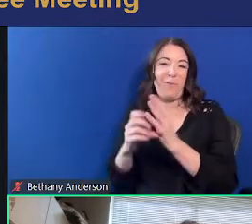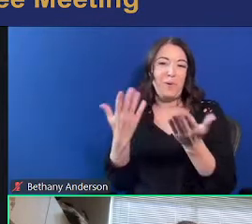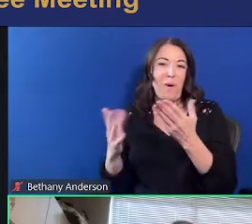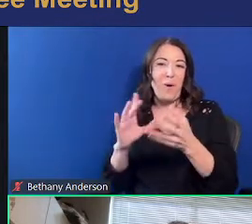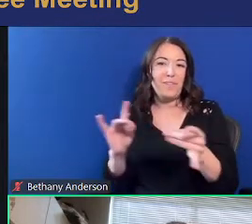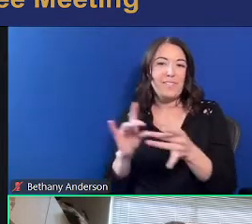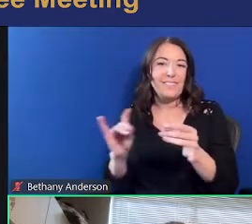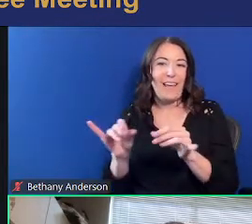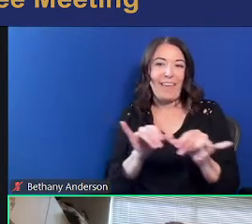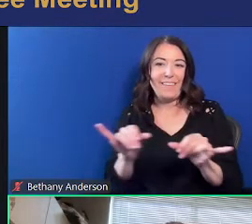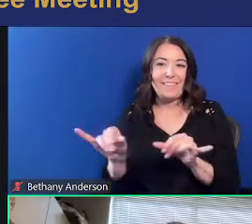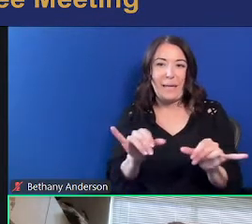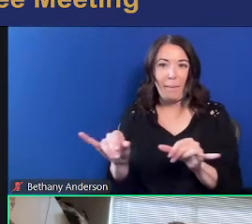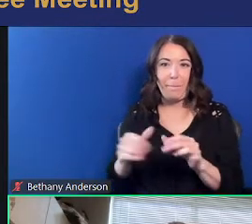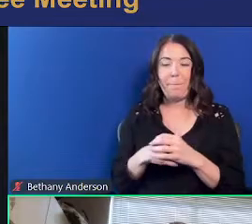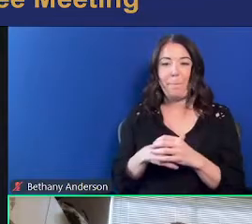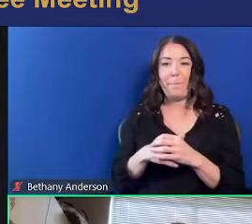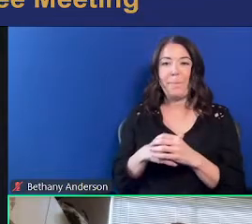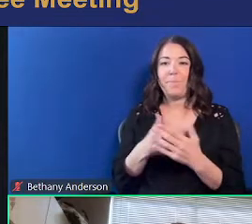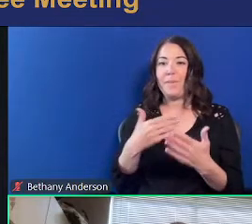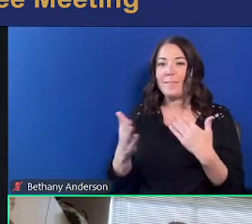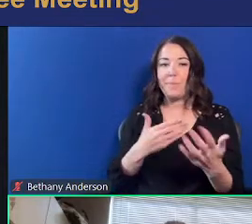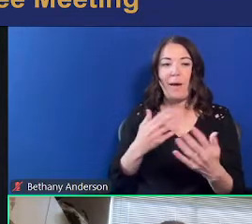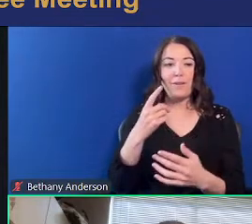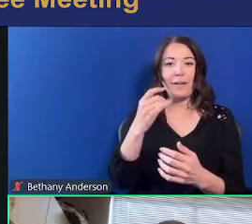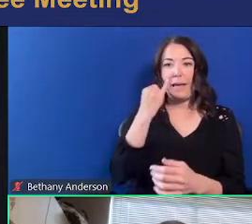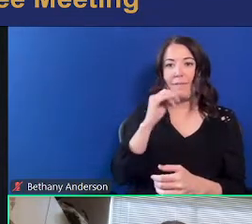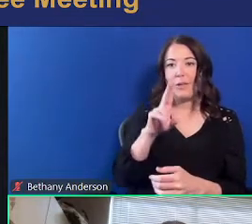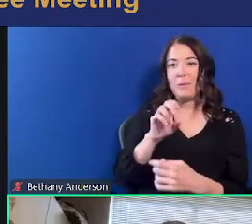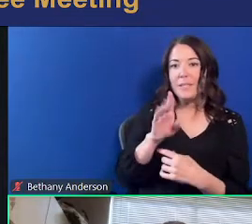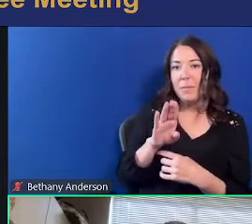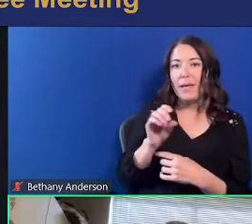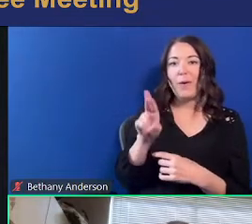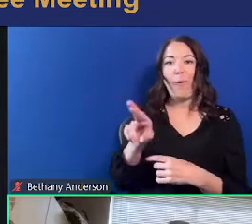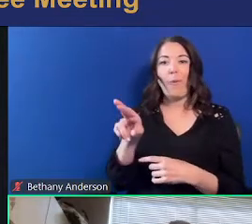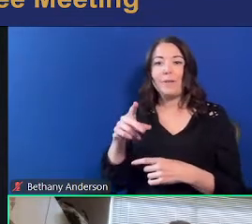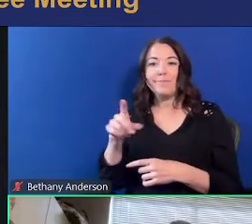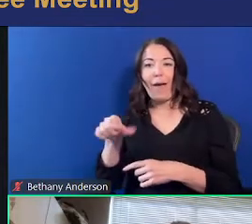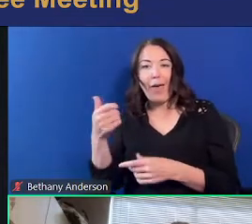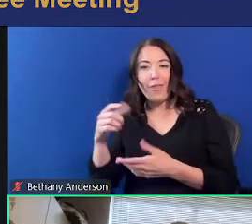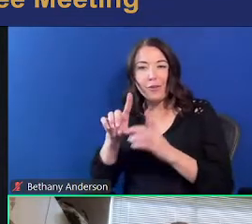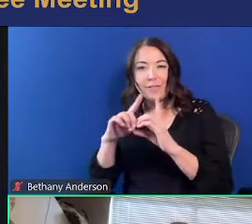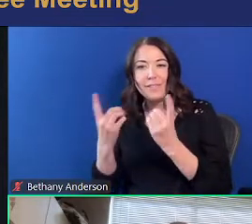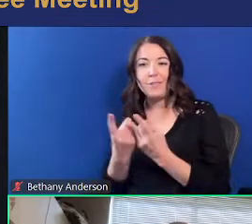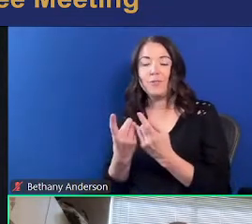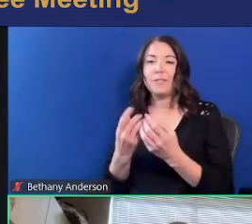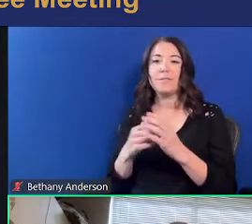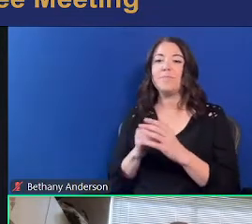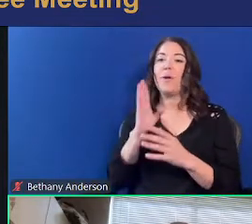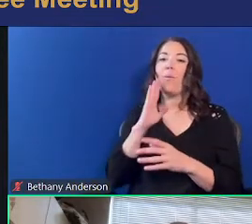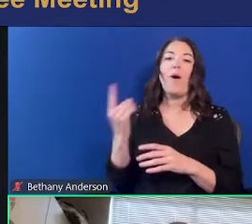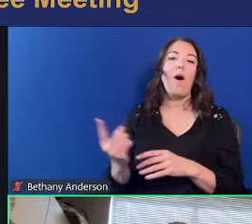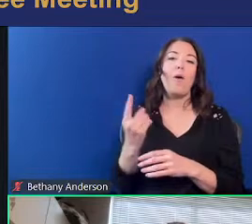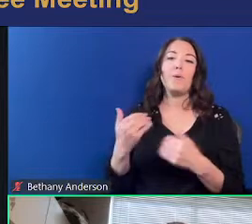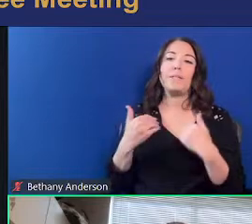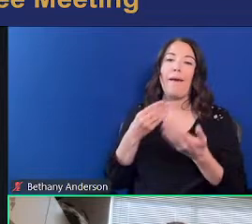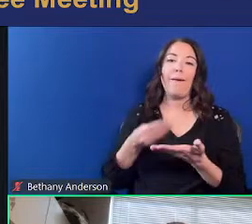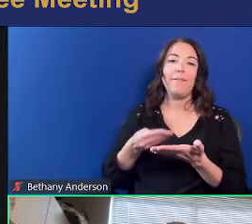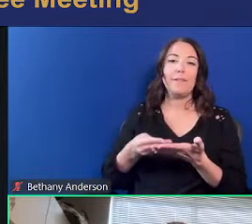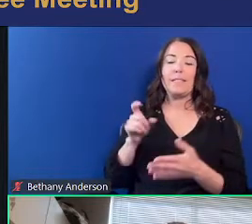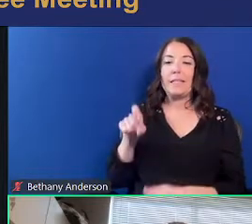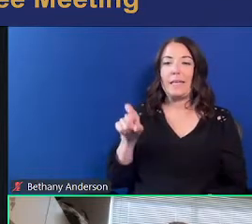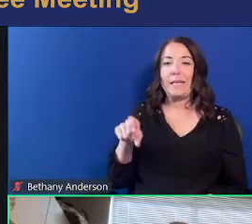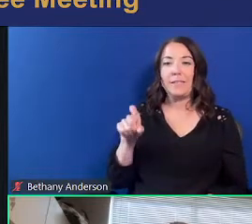they're with the USDB or some other district. There'll always be needs that maybe are